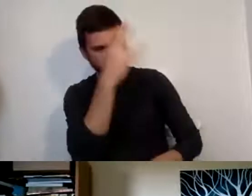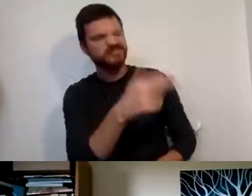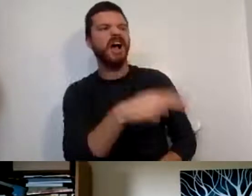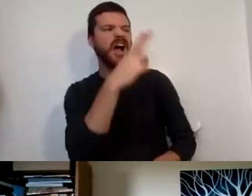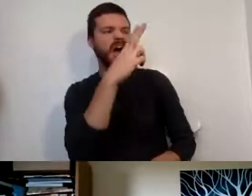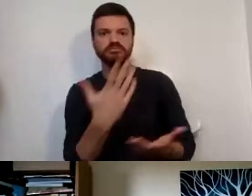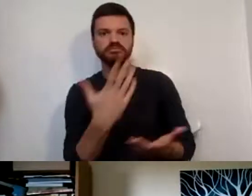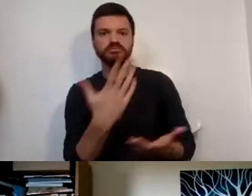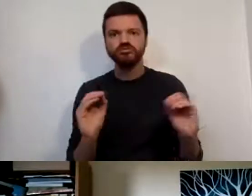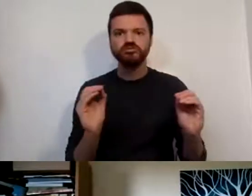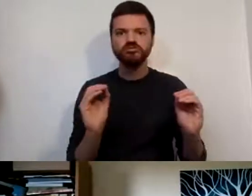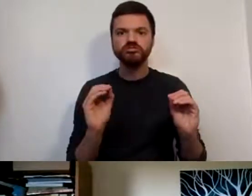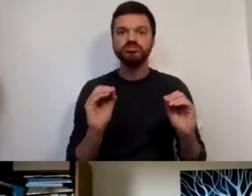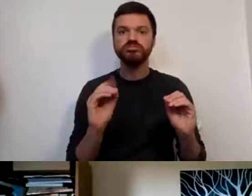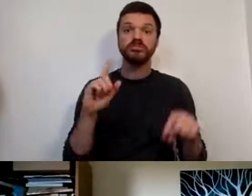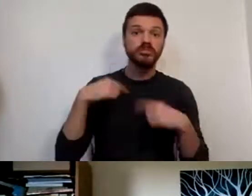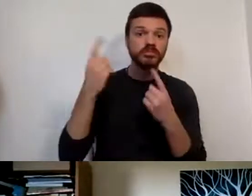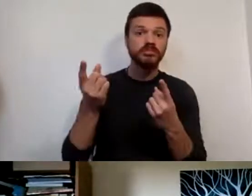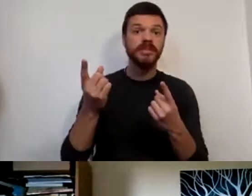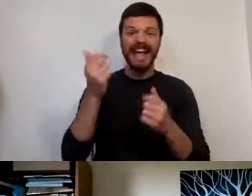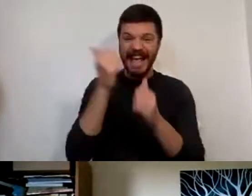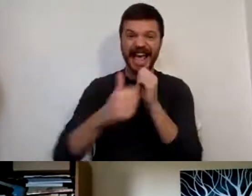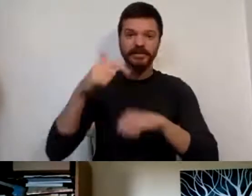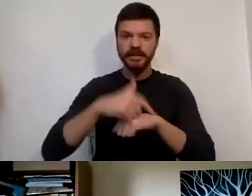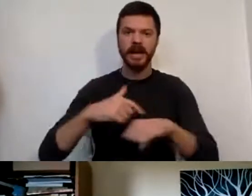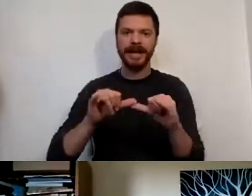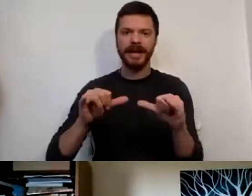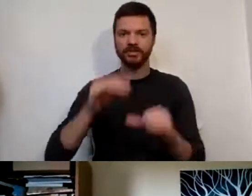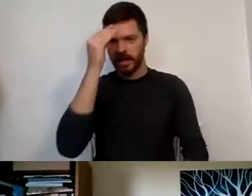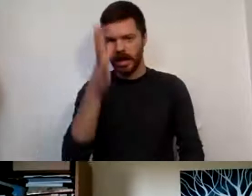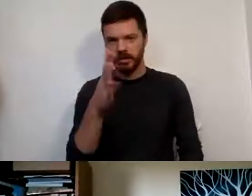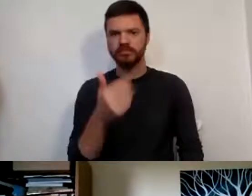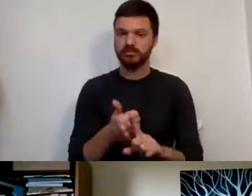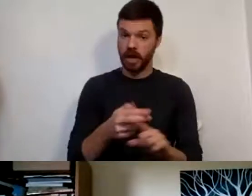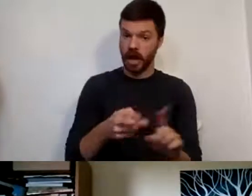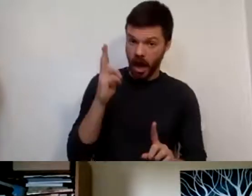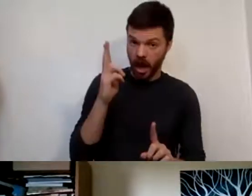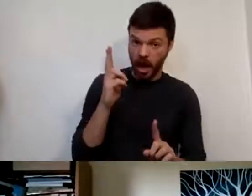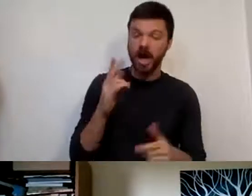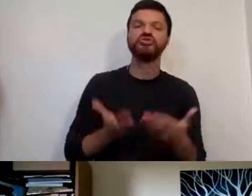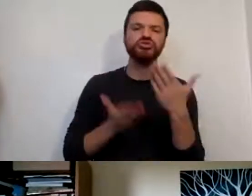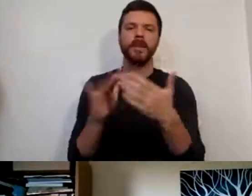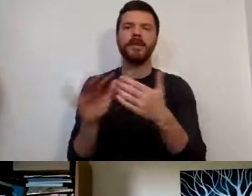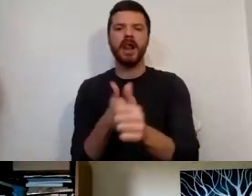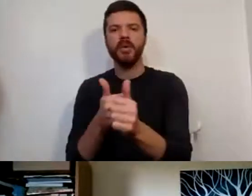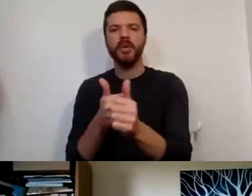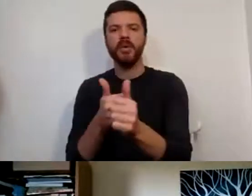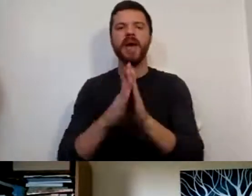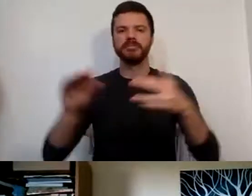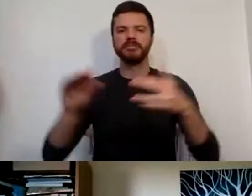that every single time we measure, we let them know if it's high and we recommend follow-up, that it's embedded in the